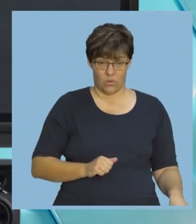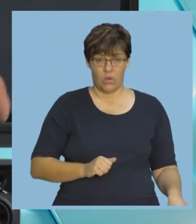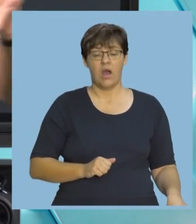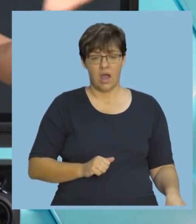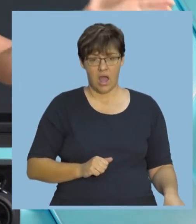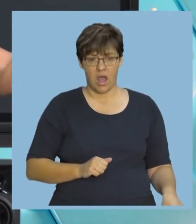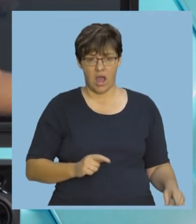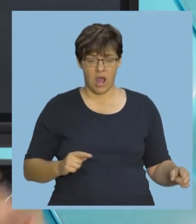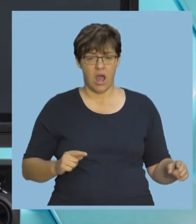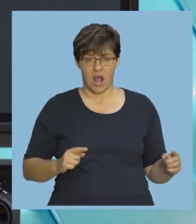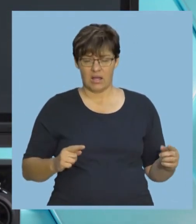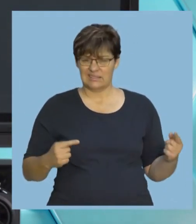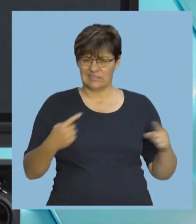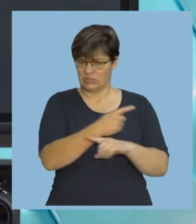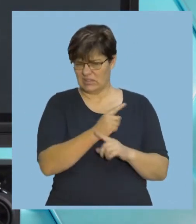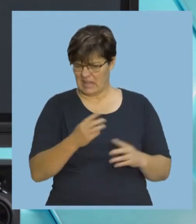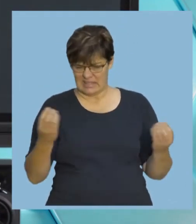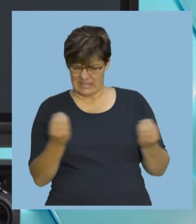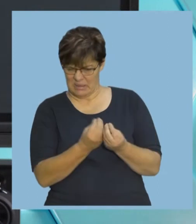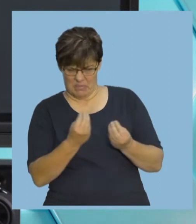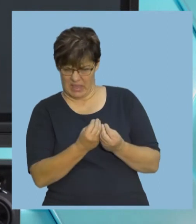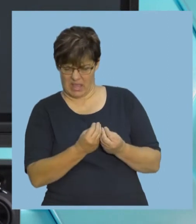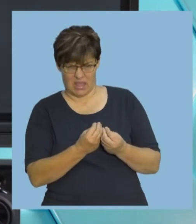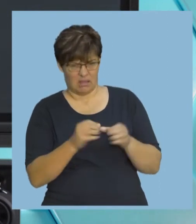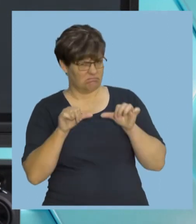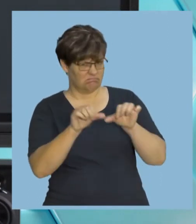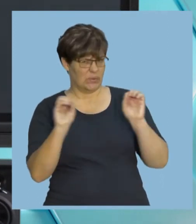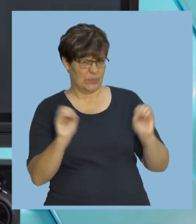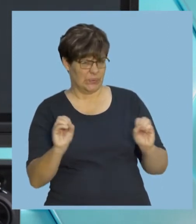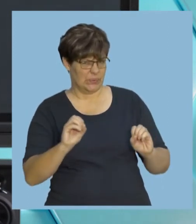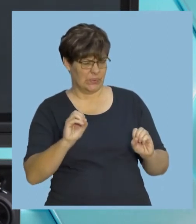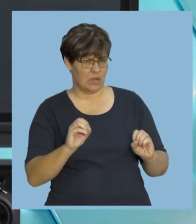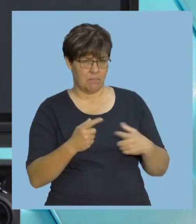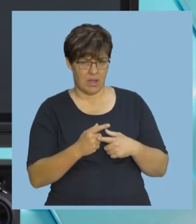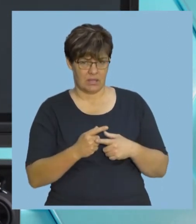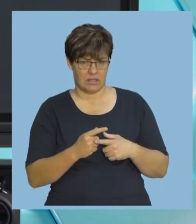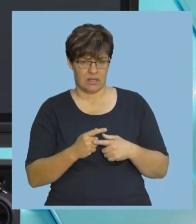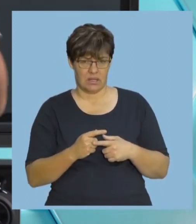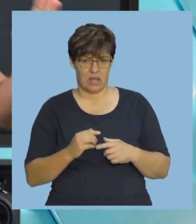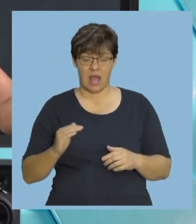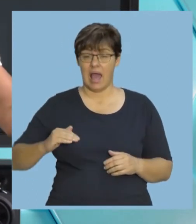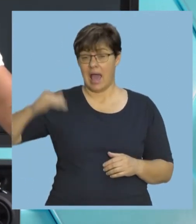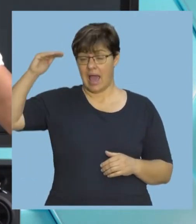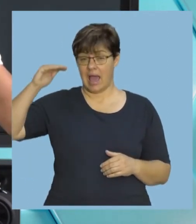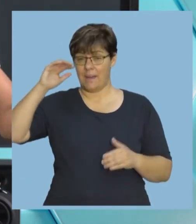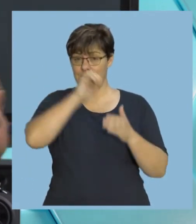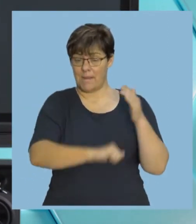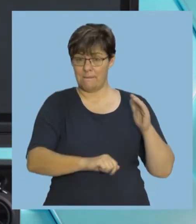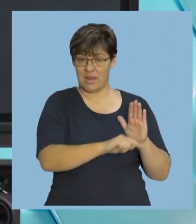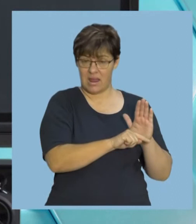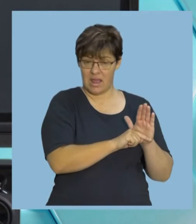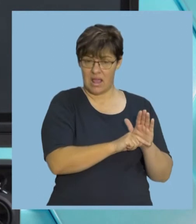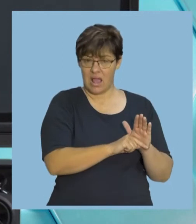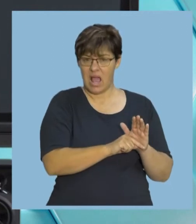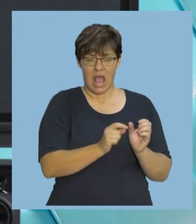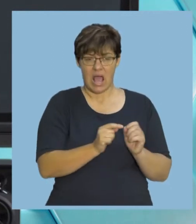if there's a higher deviation, there's some inconsistency there. But the highest minus the minimum, if